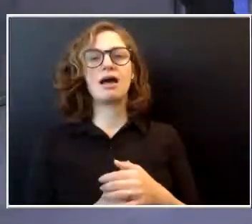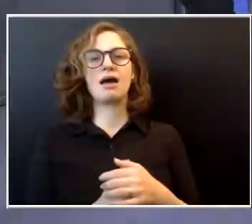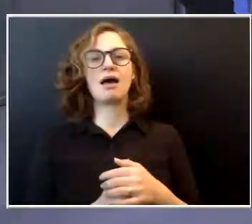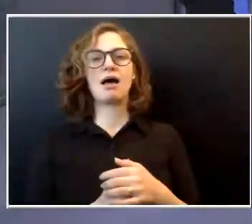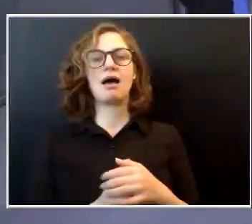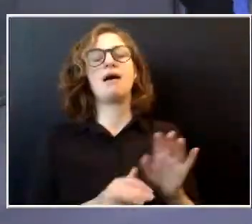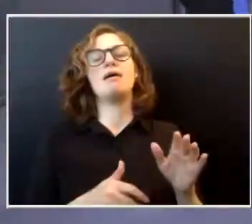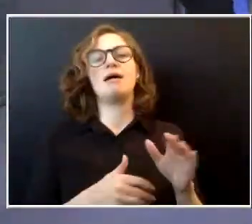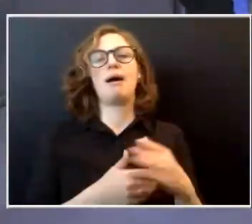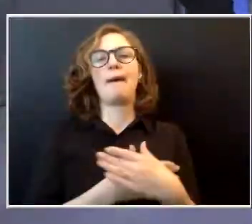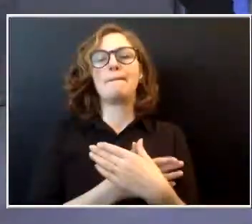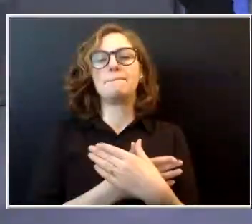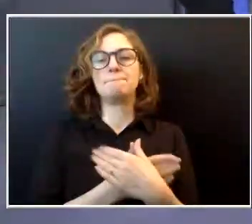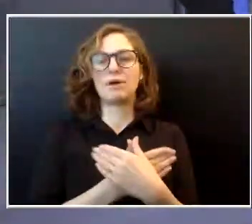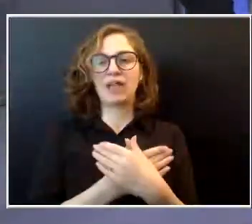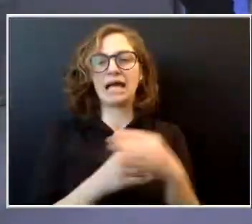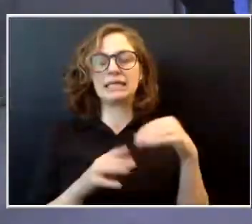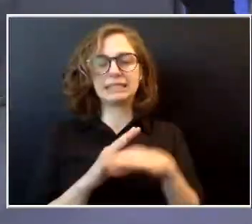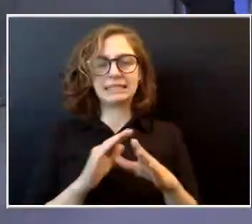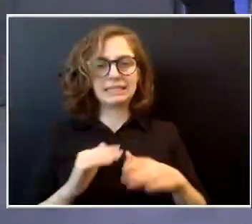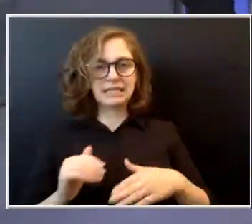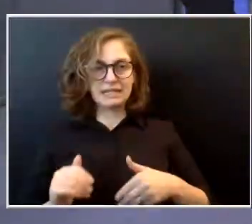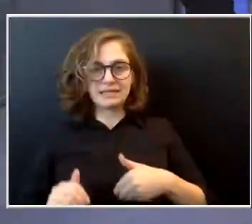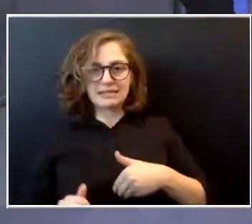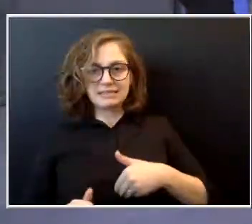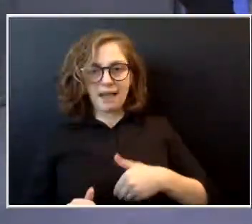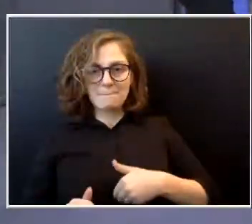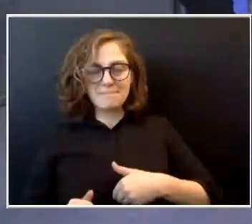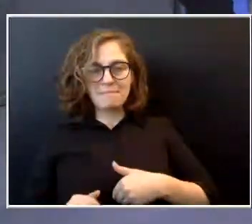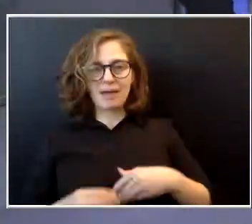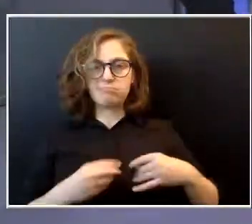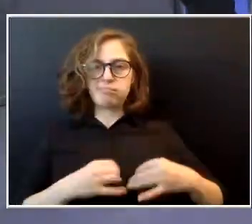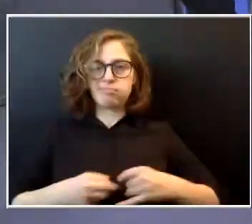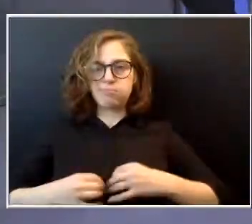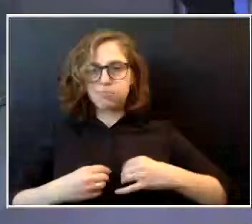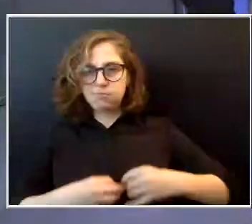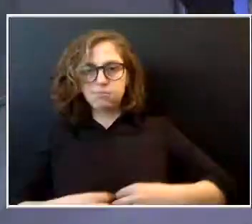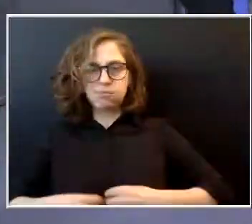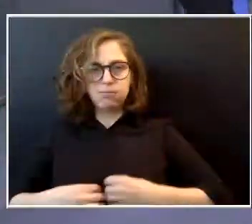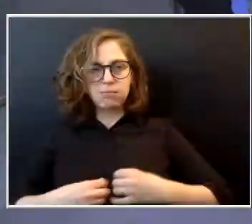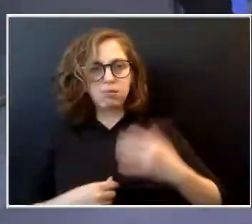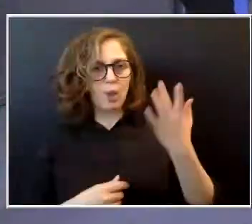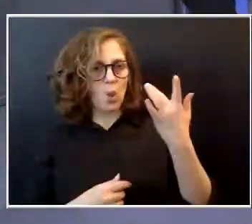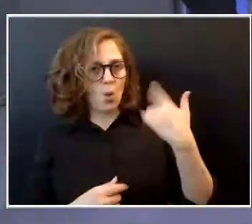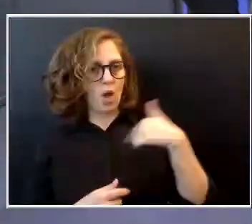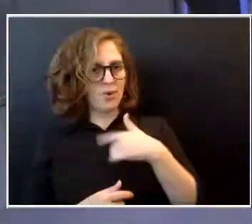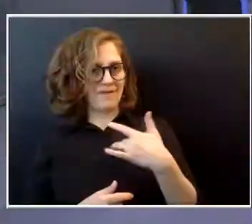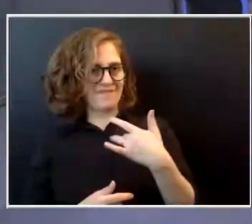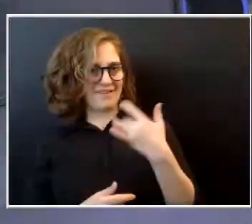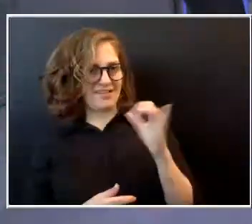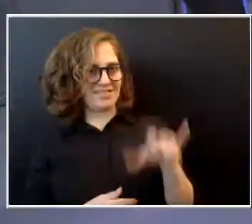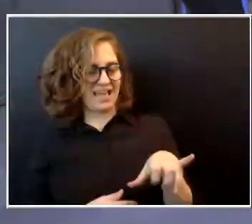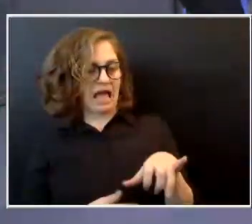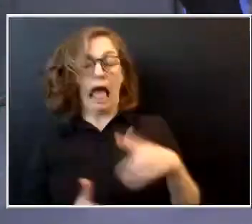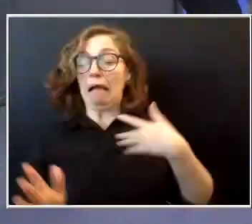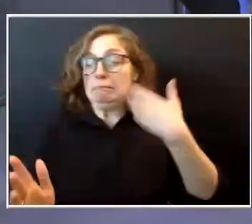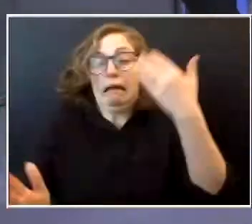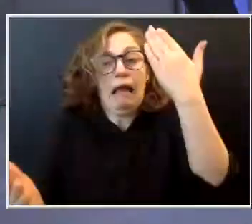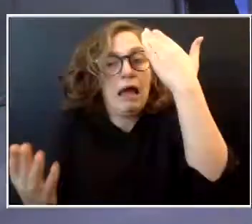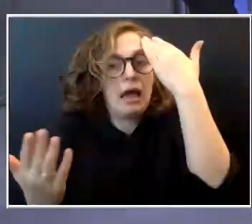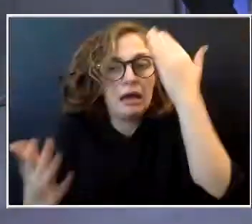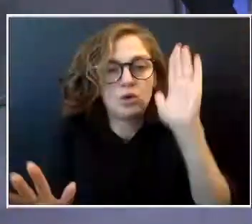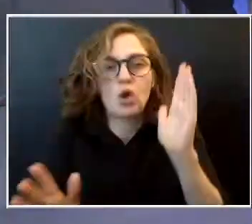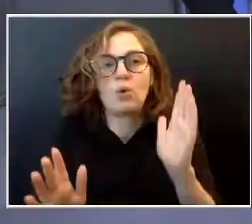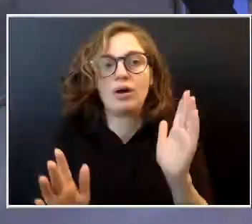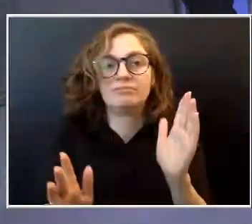know you're a cardiologist, but why do we feel butterflies? What's happening? You got the wrong guy. I don't know Did you why get a gastrointestinal I think I would ask